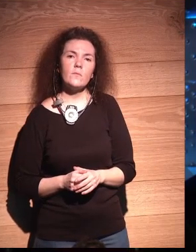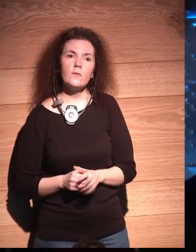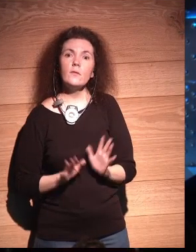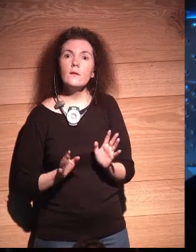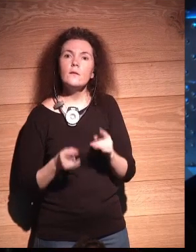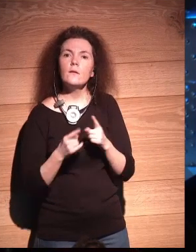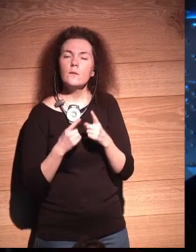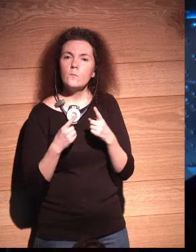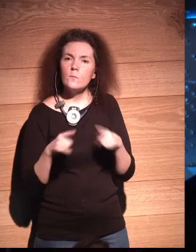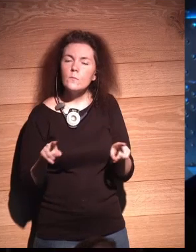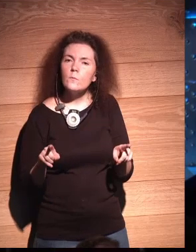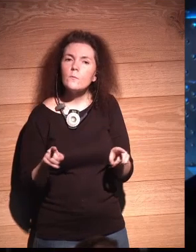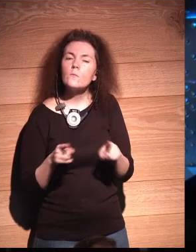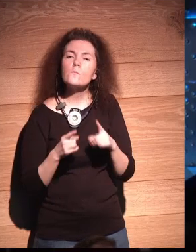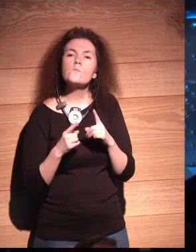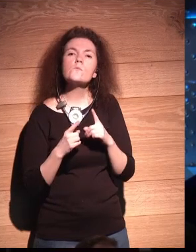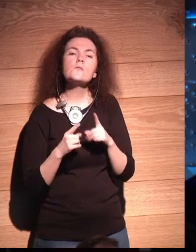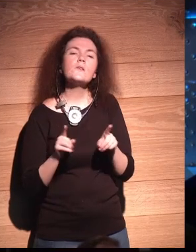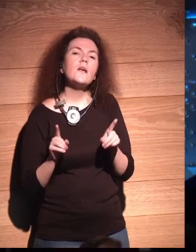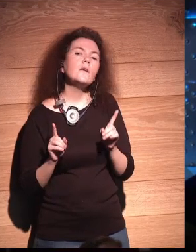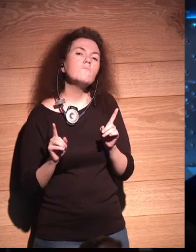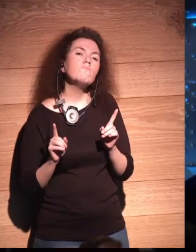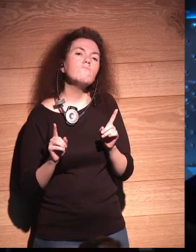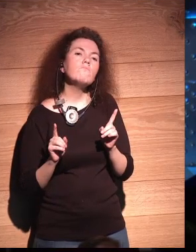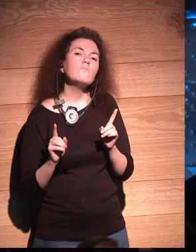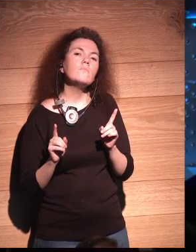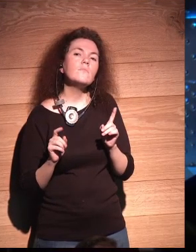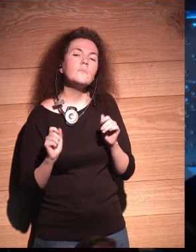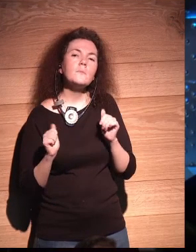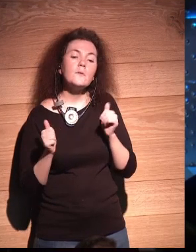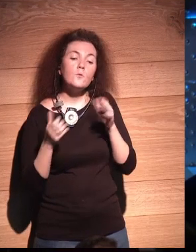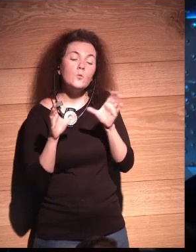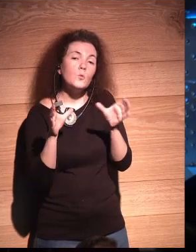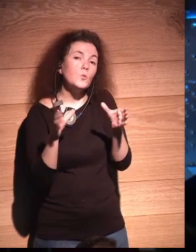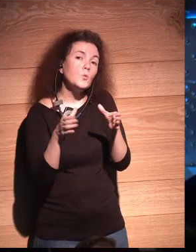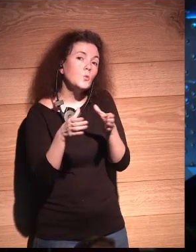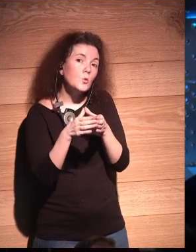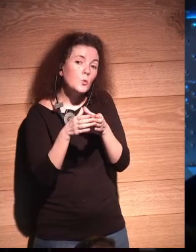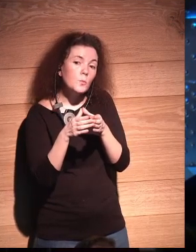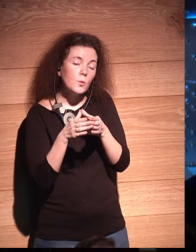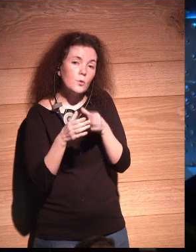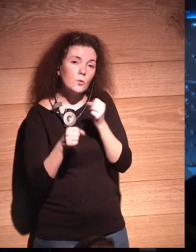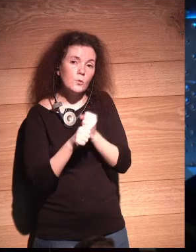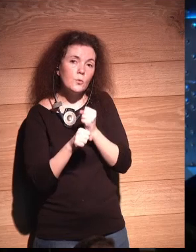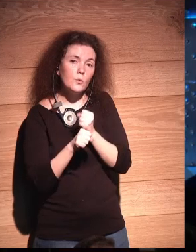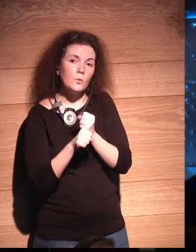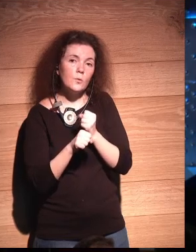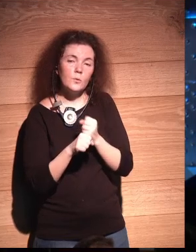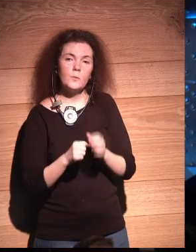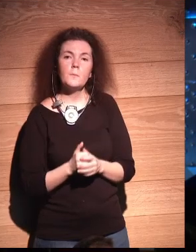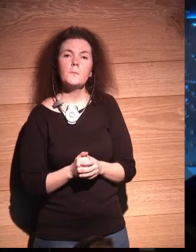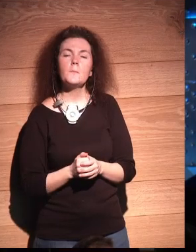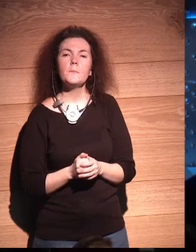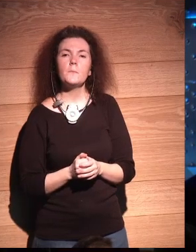music was with a small band that I was working with, and it was avoiding those things